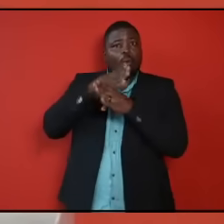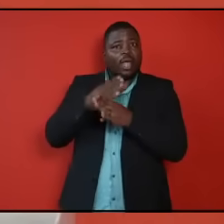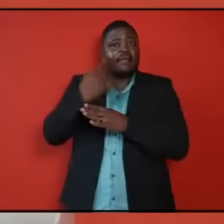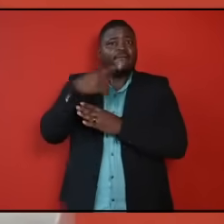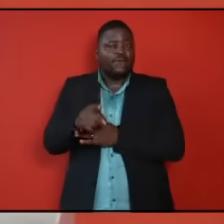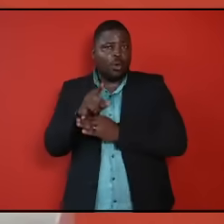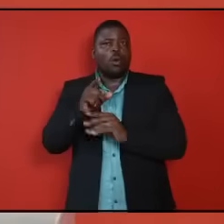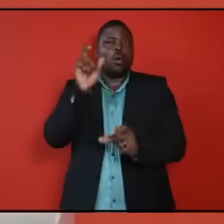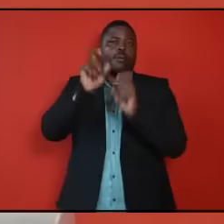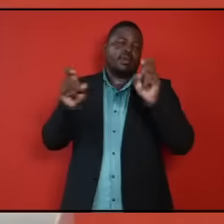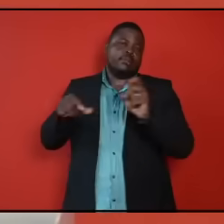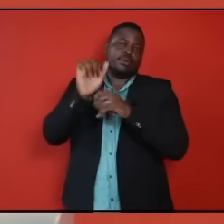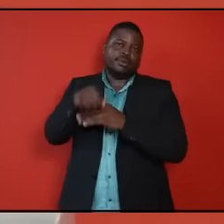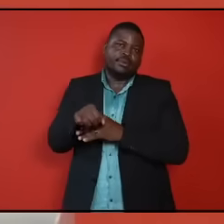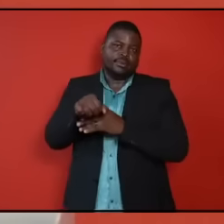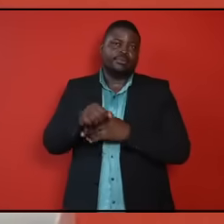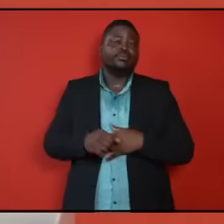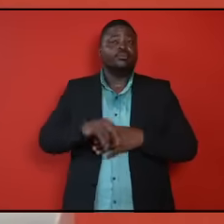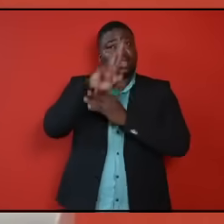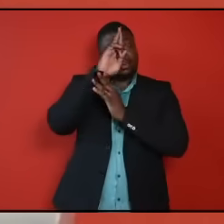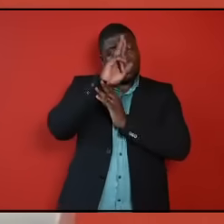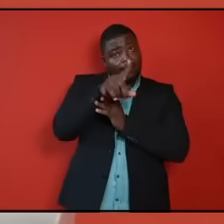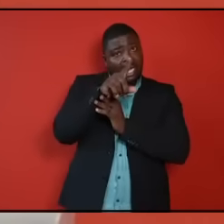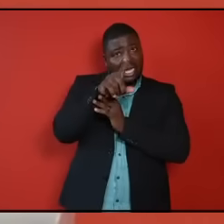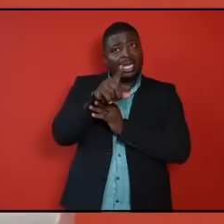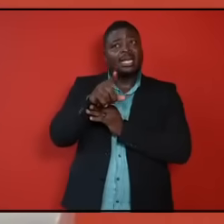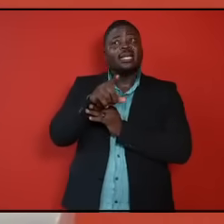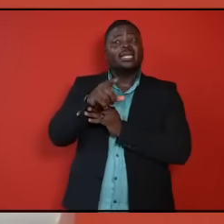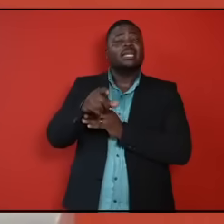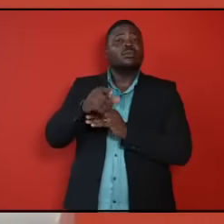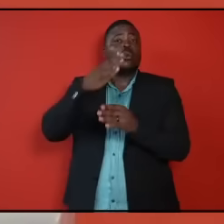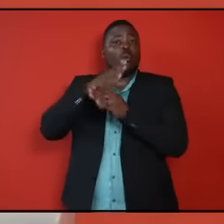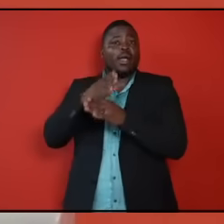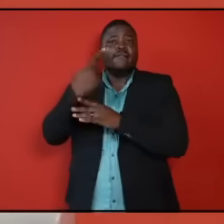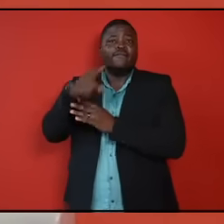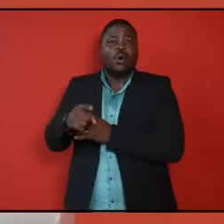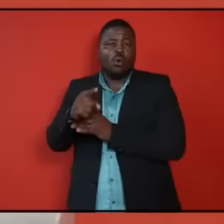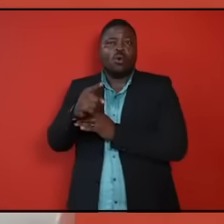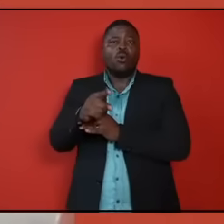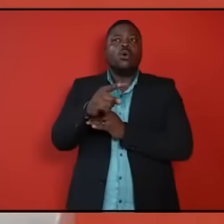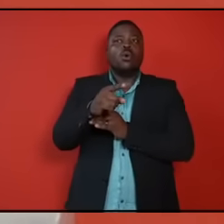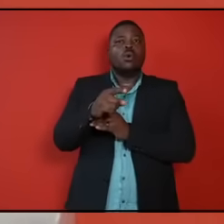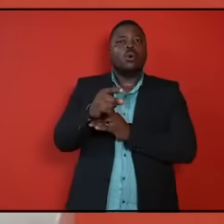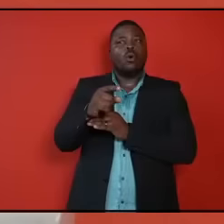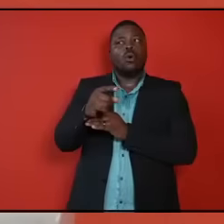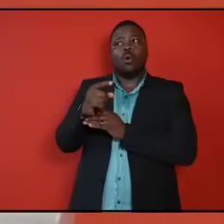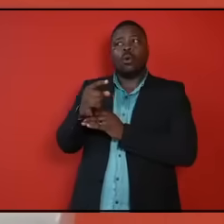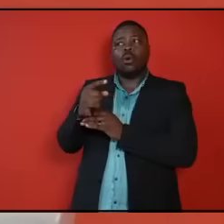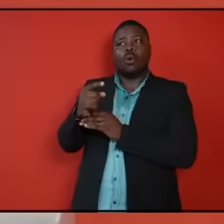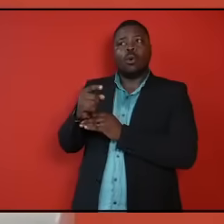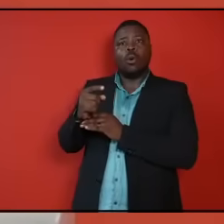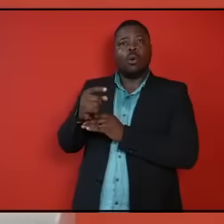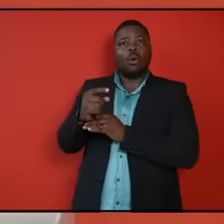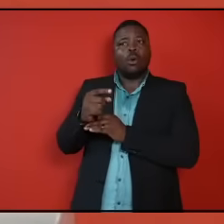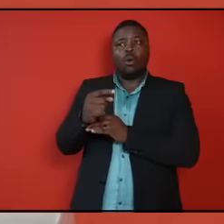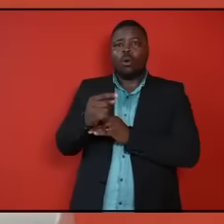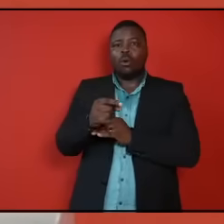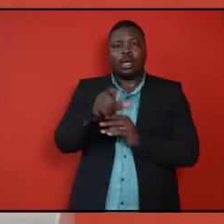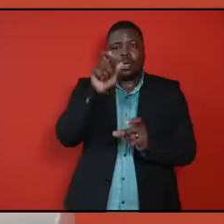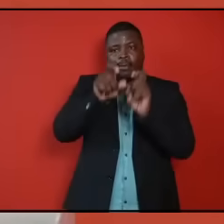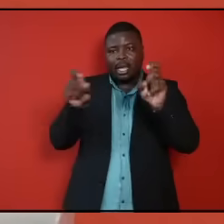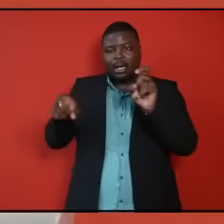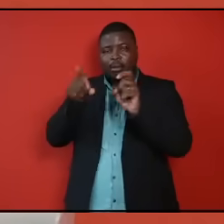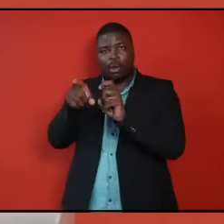but it works for the individual's interest, It goes around